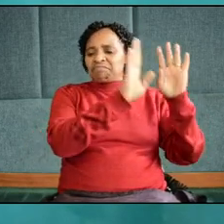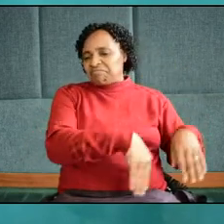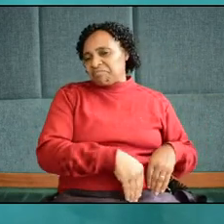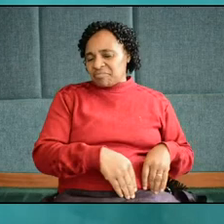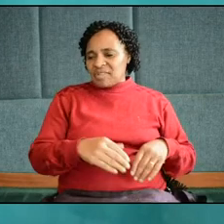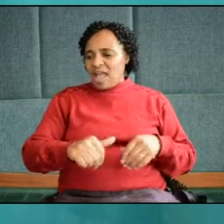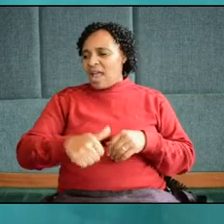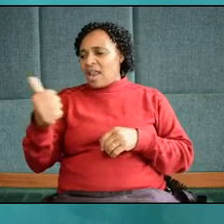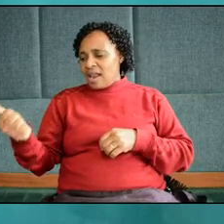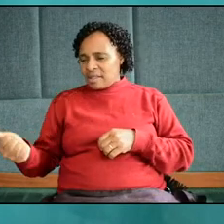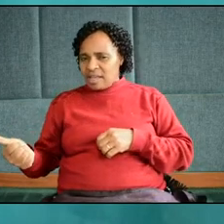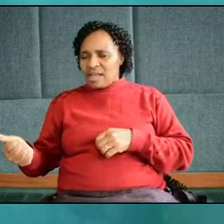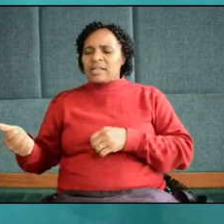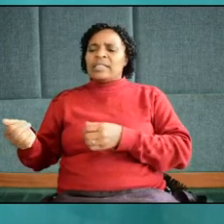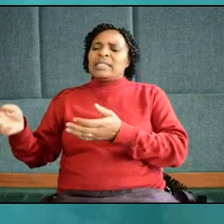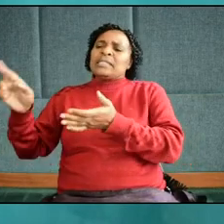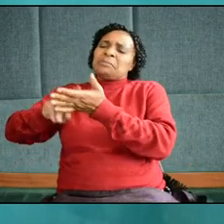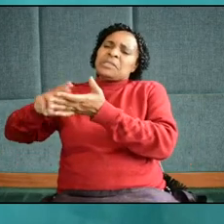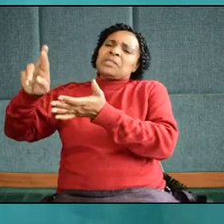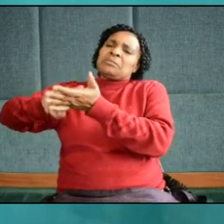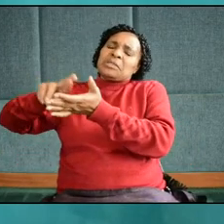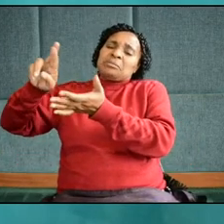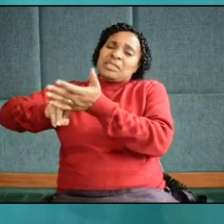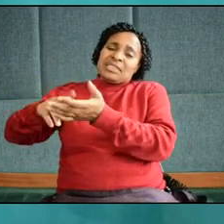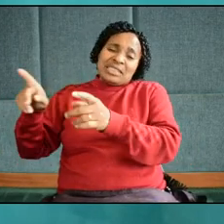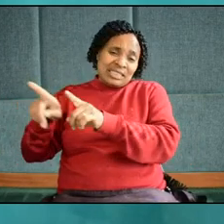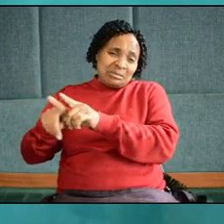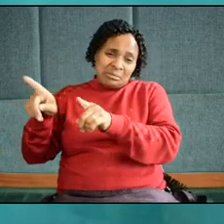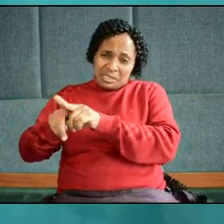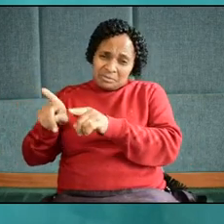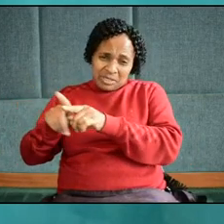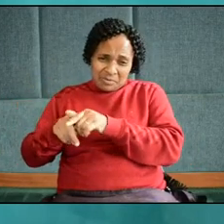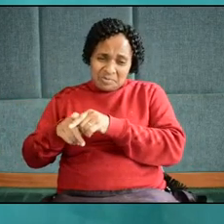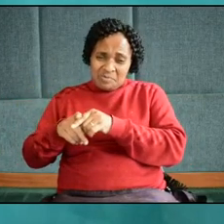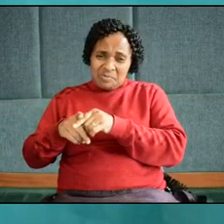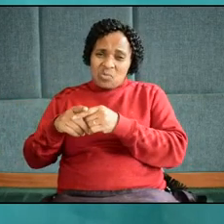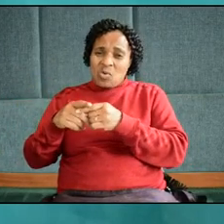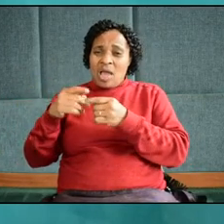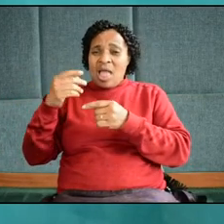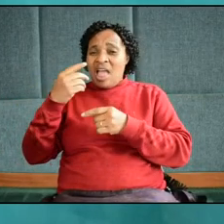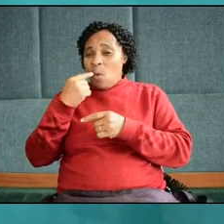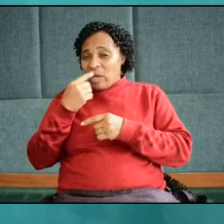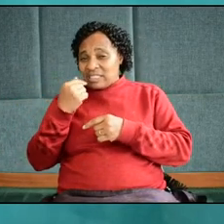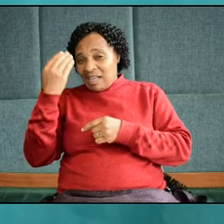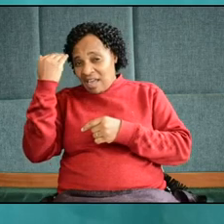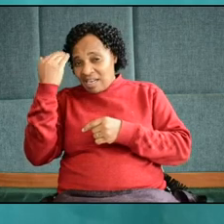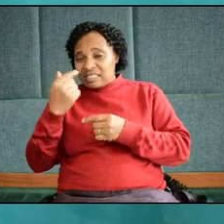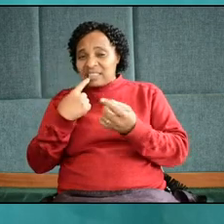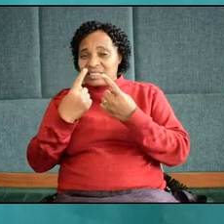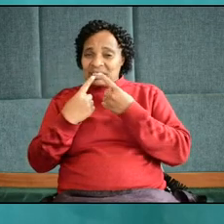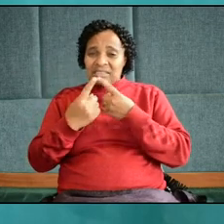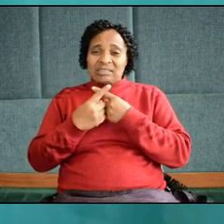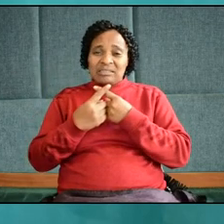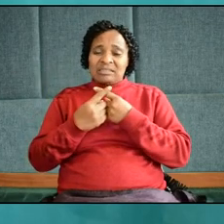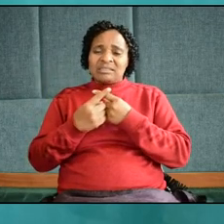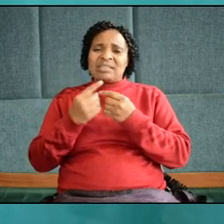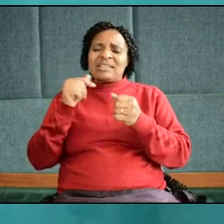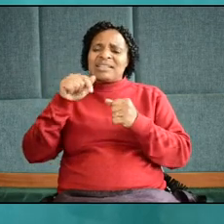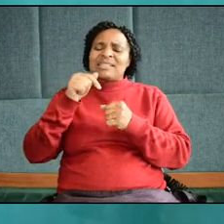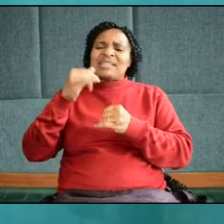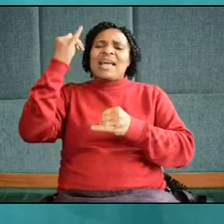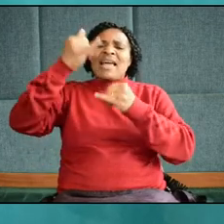one, and then repeats the cycle. Yeah. That sort of flirtatiousness is what Ellen White describes. And I think that is something that we end up, that can even